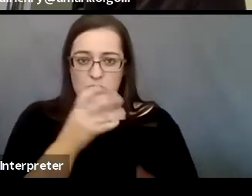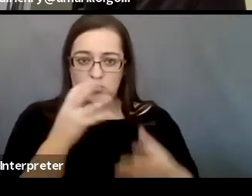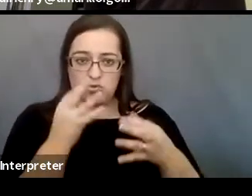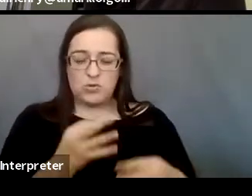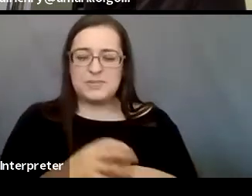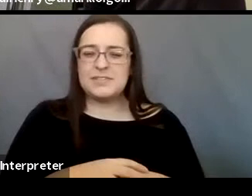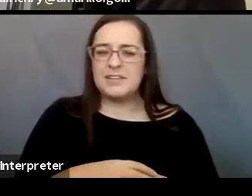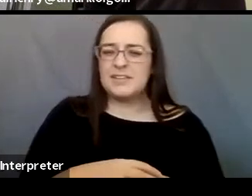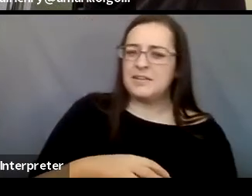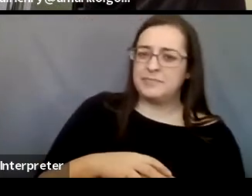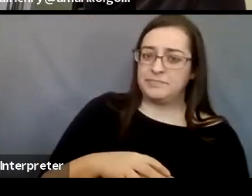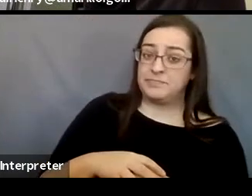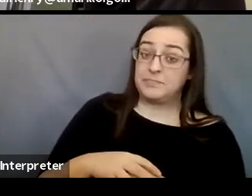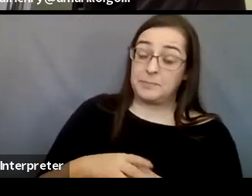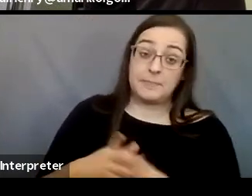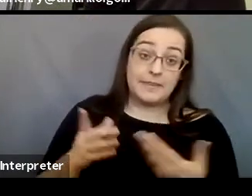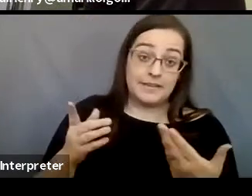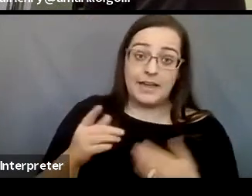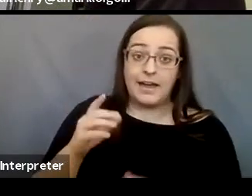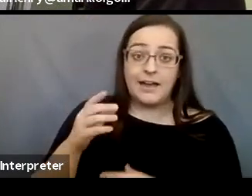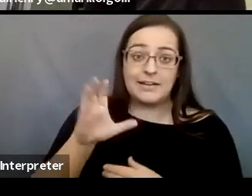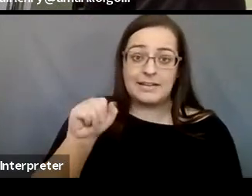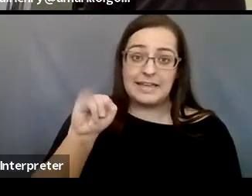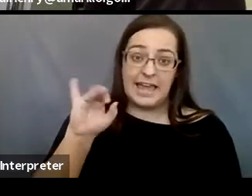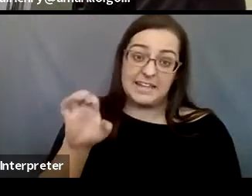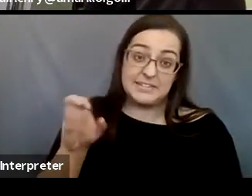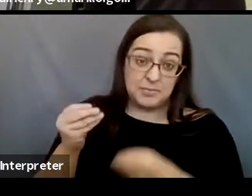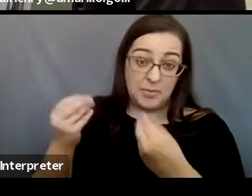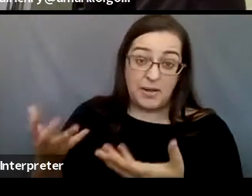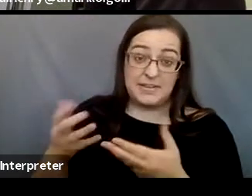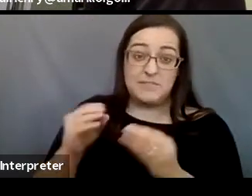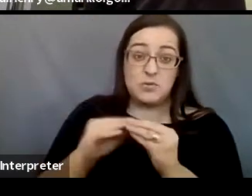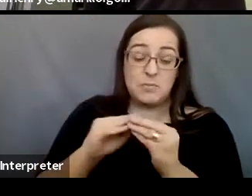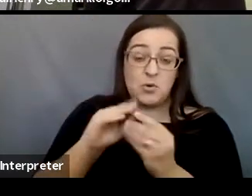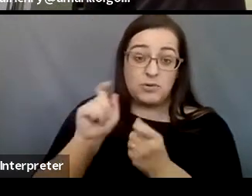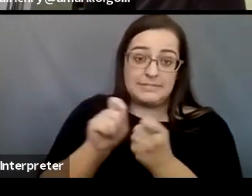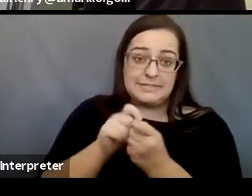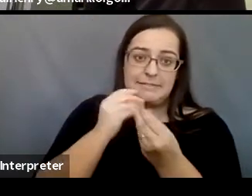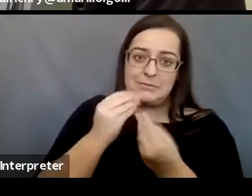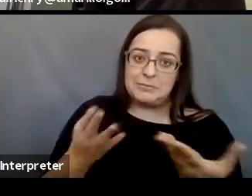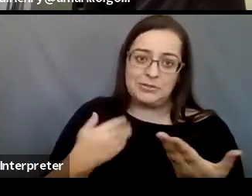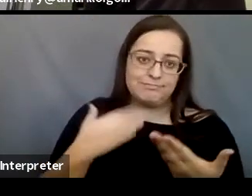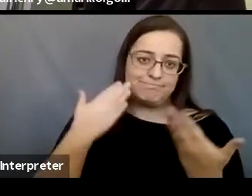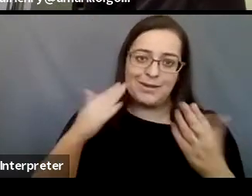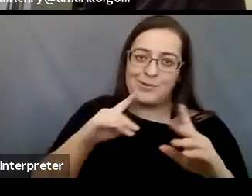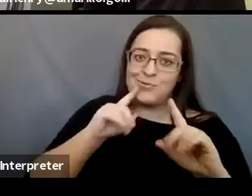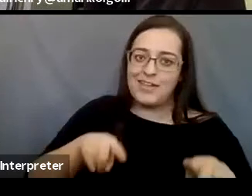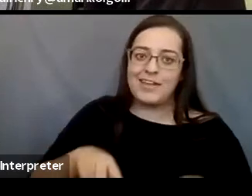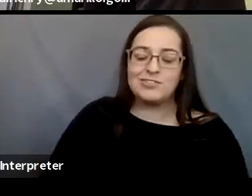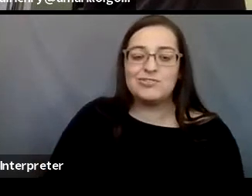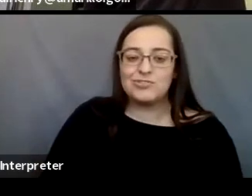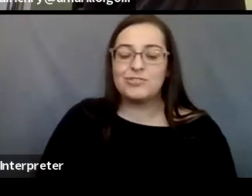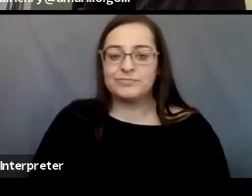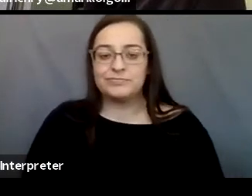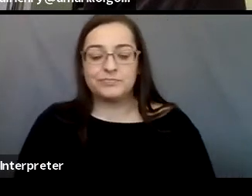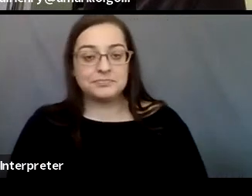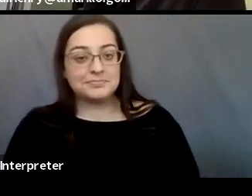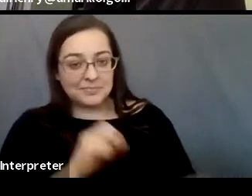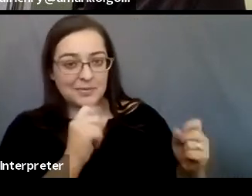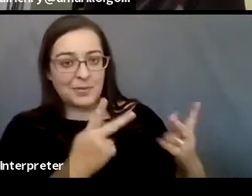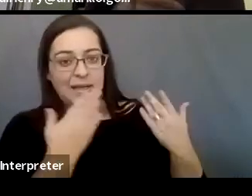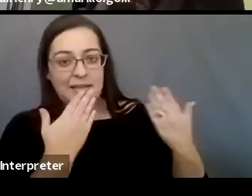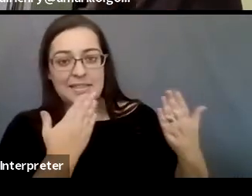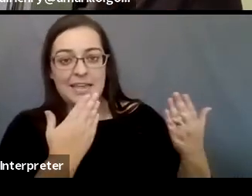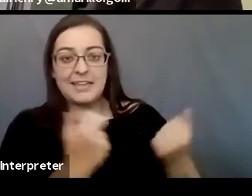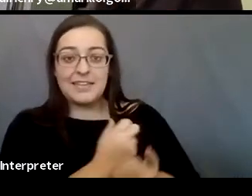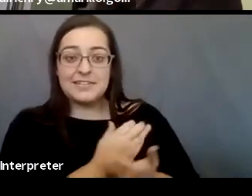Yeah, I think that we'll be able to get Casie to be able to give you some more detailed answers on that. I don't have the answer for that. Okay, thanks a lot. That's